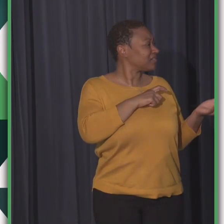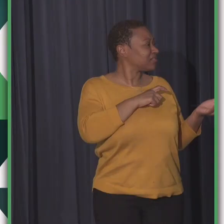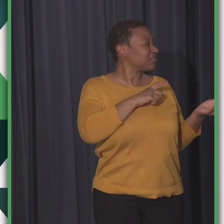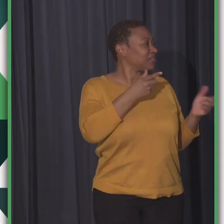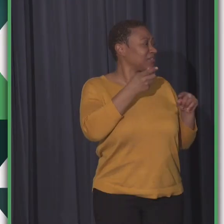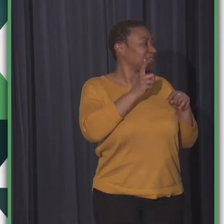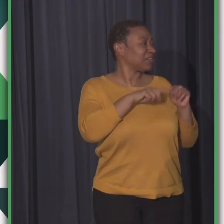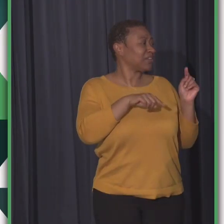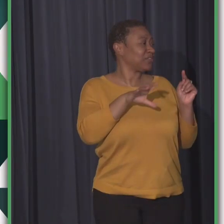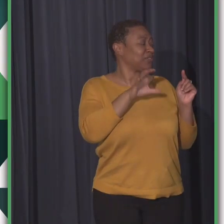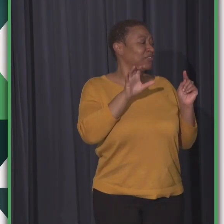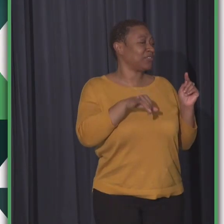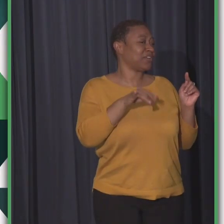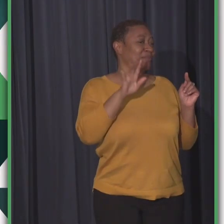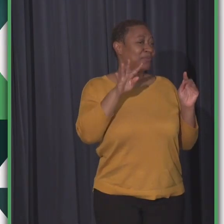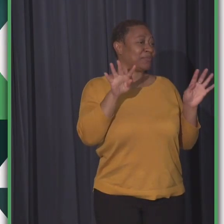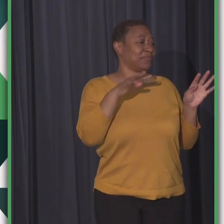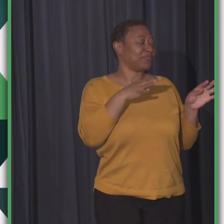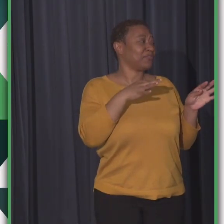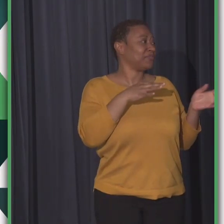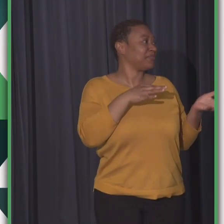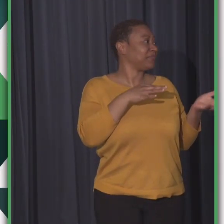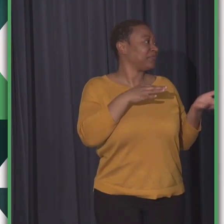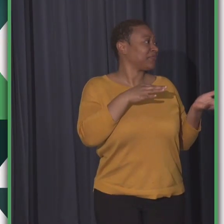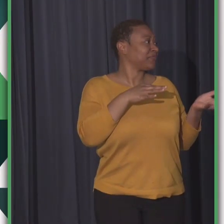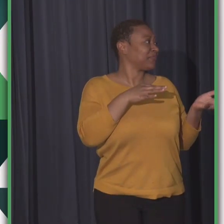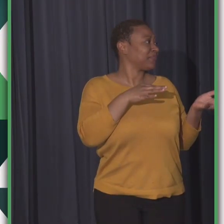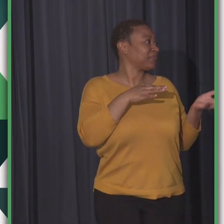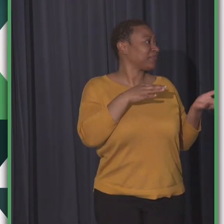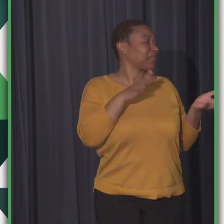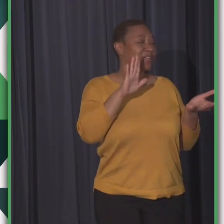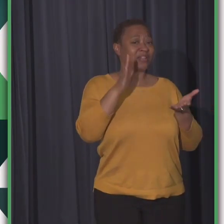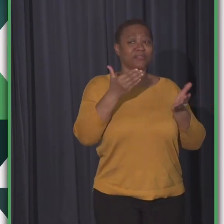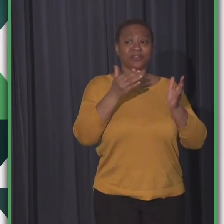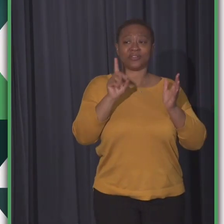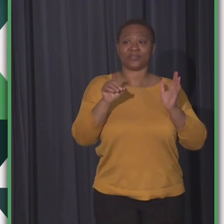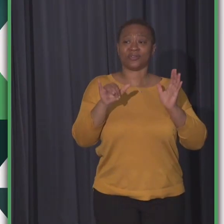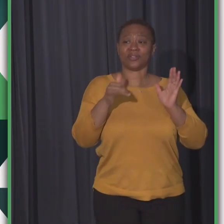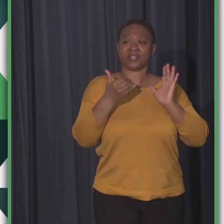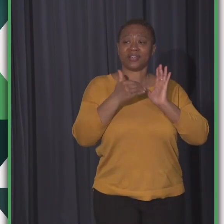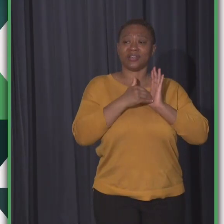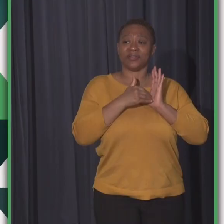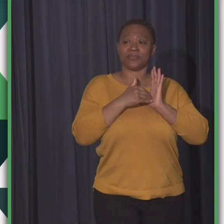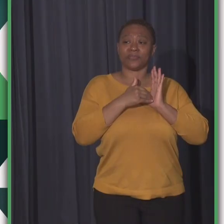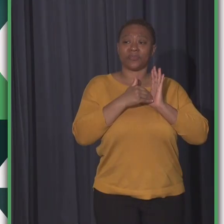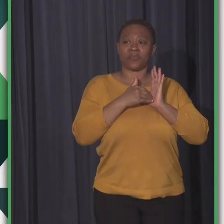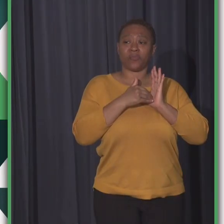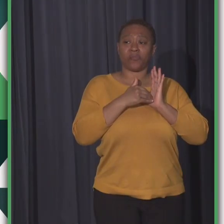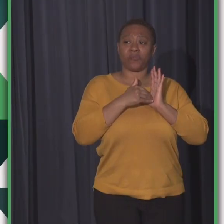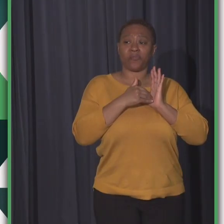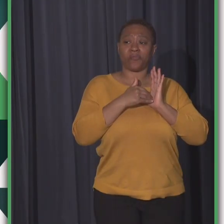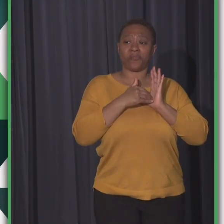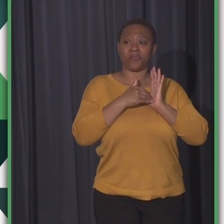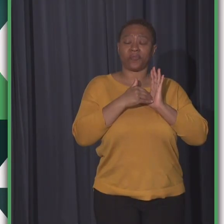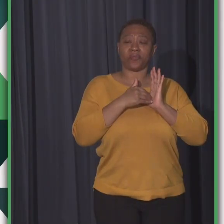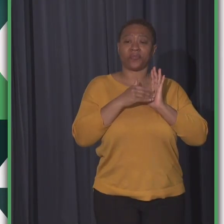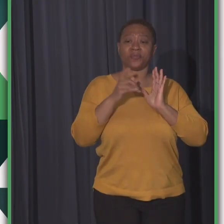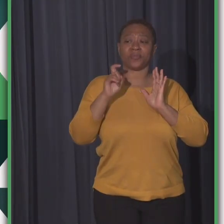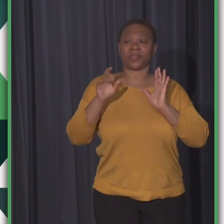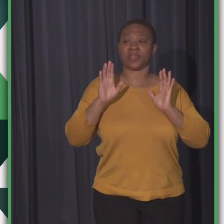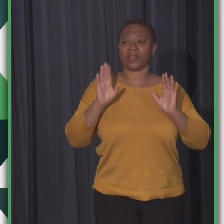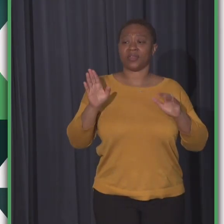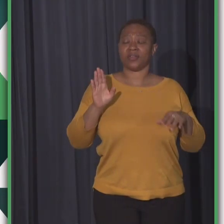cannot do that openly. Sorry. Yeah, Sorry, never do it again. we would not. Just talk offline. Thank you. Any of that. All